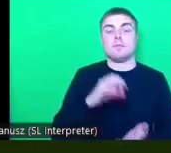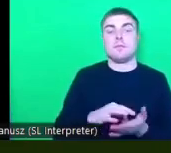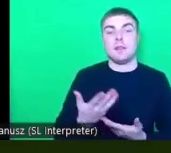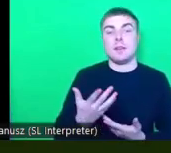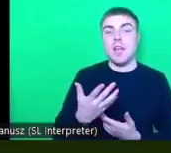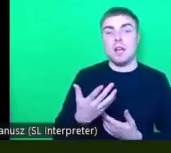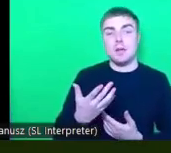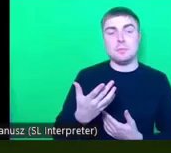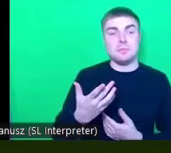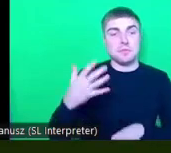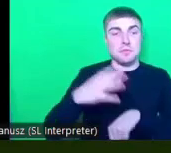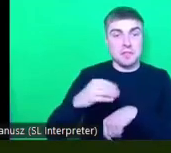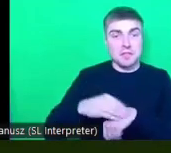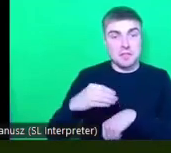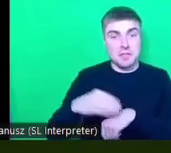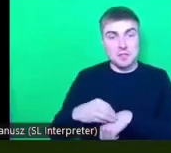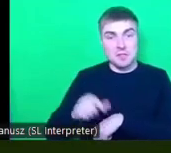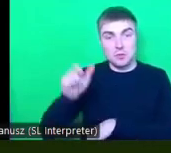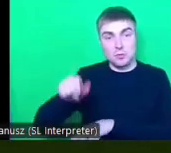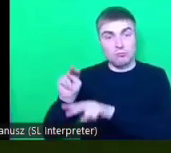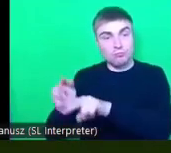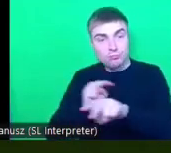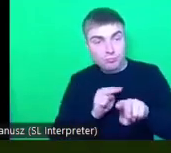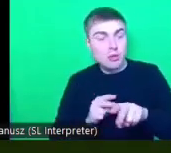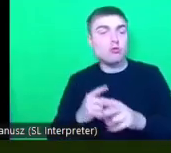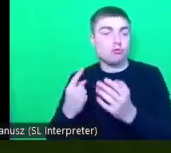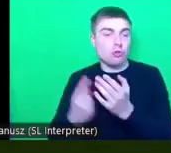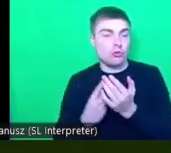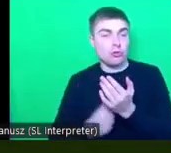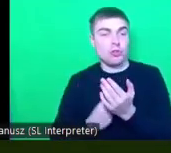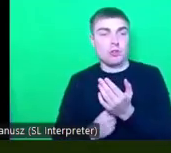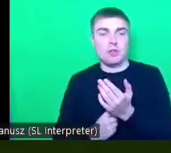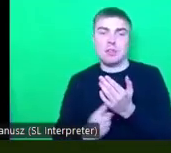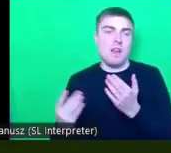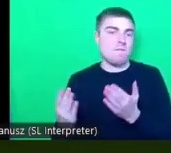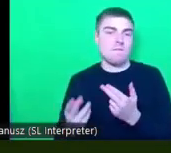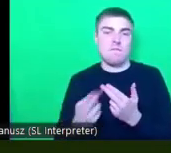territory density on their hunting grounds. And